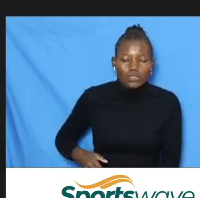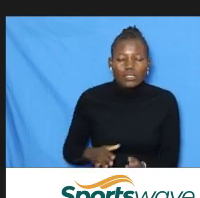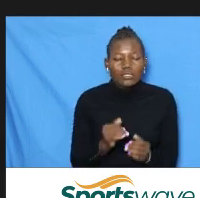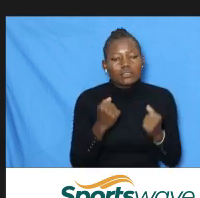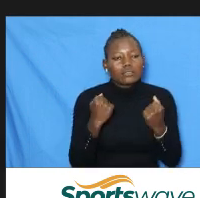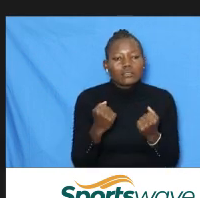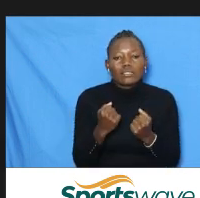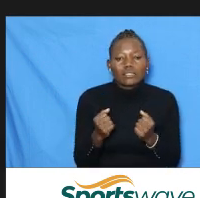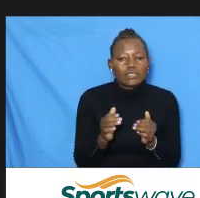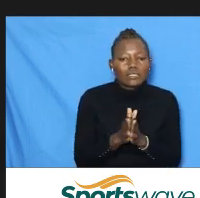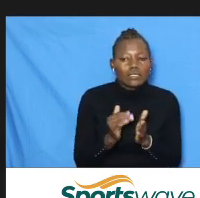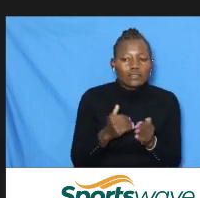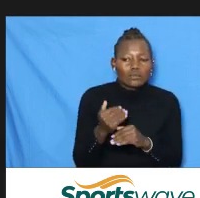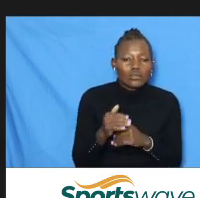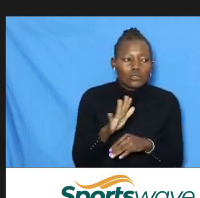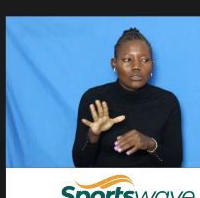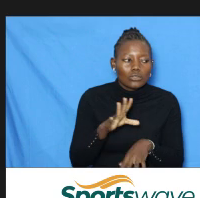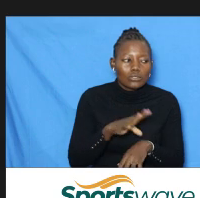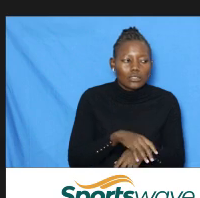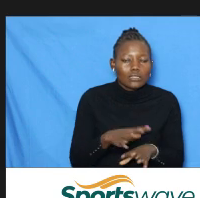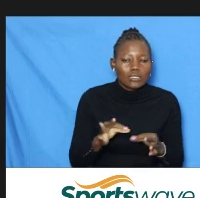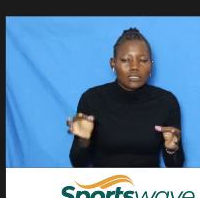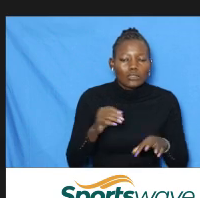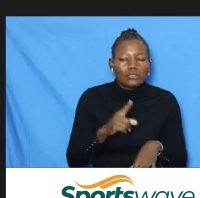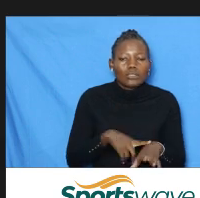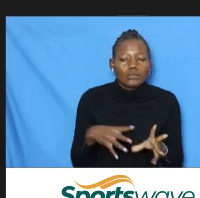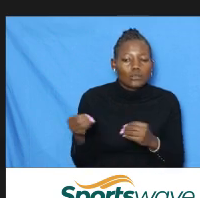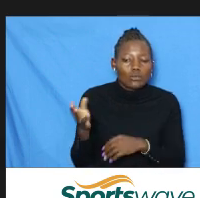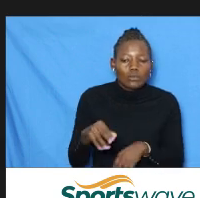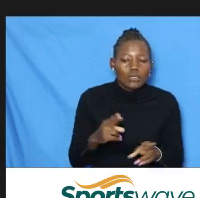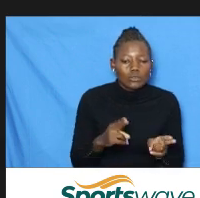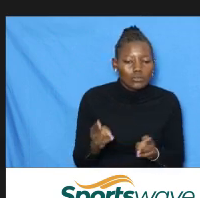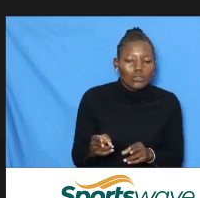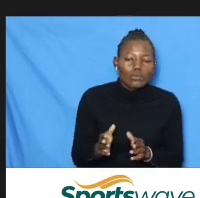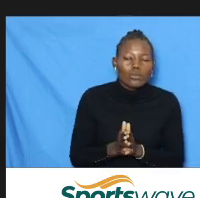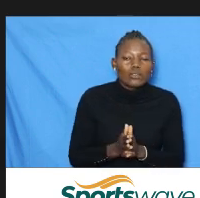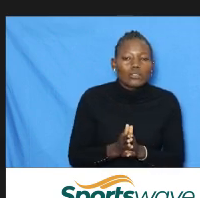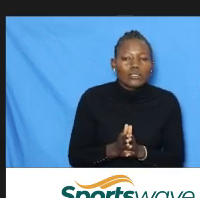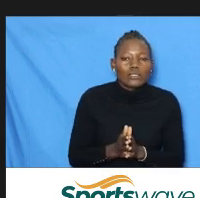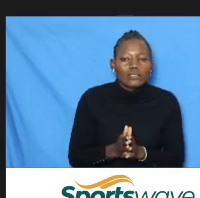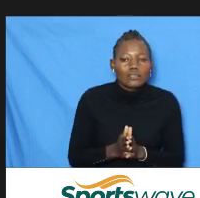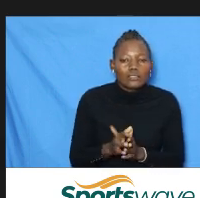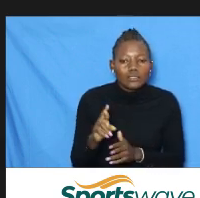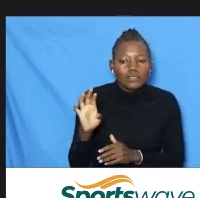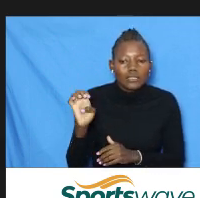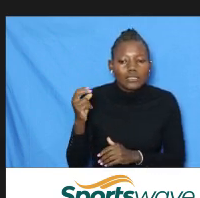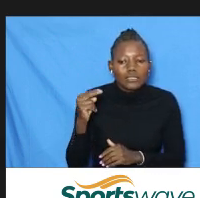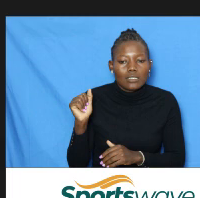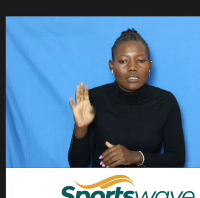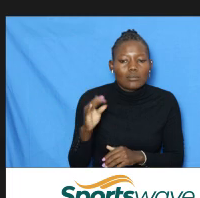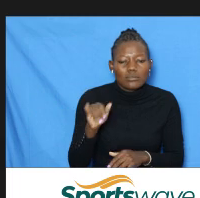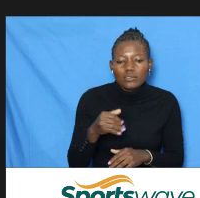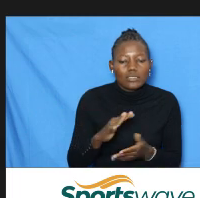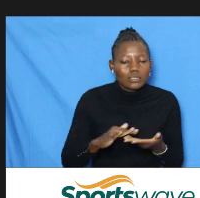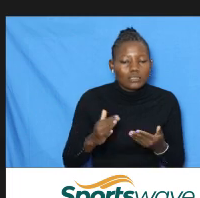that post-surgery, you don't take a longer time to get back to full activity. Versus rehabilitation is where you're just taking care of whatever